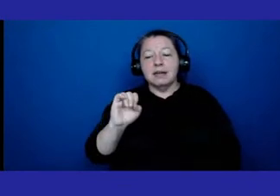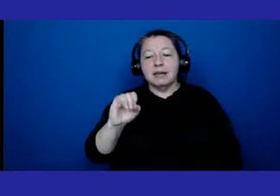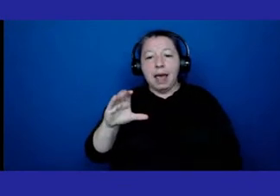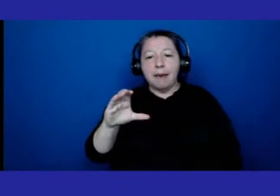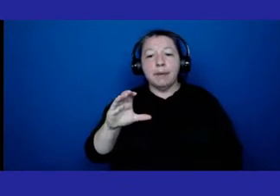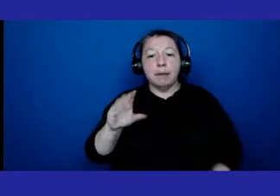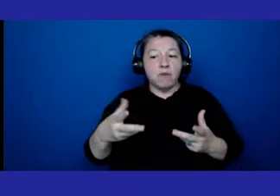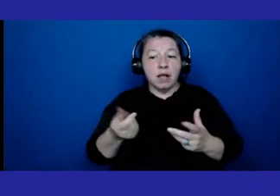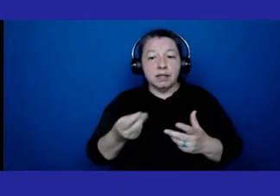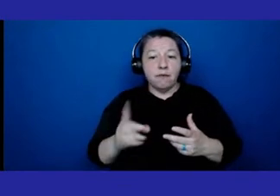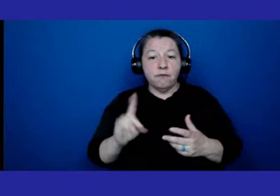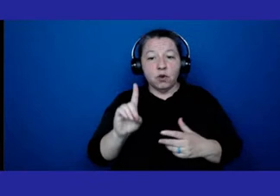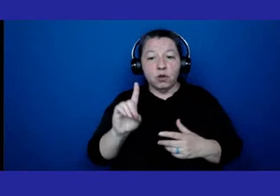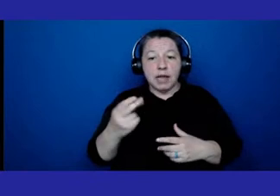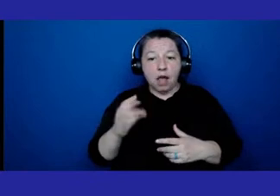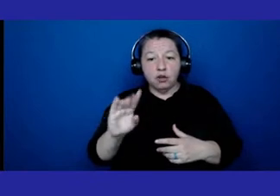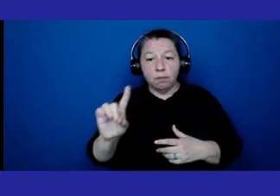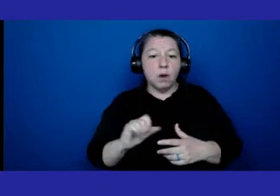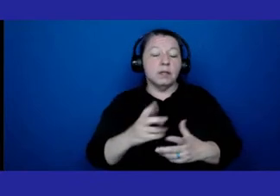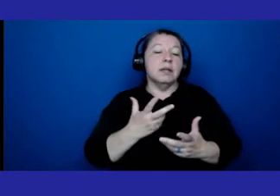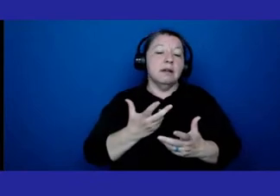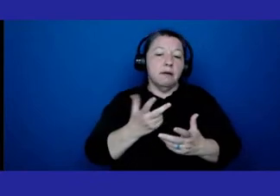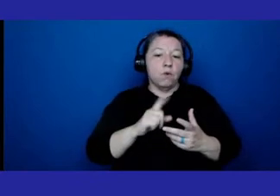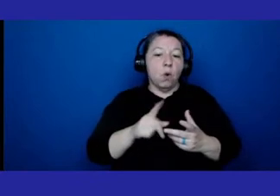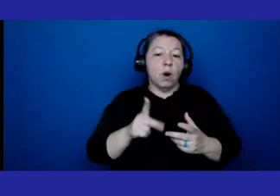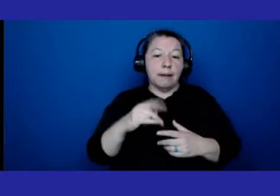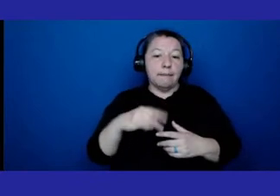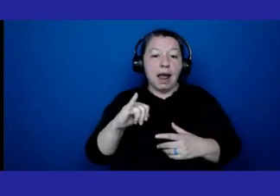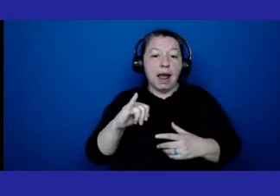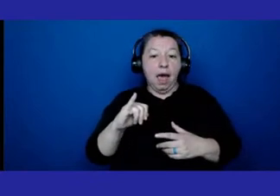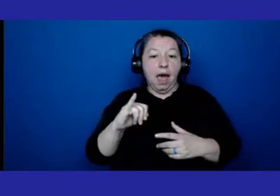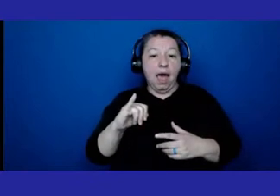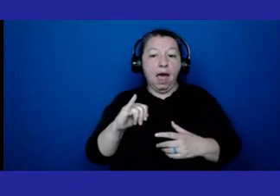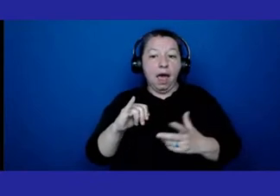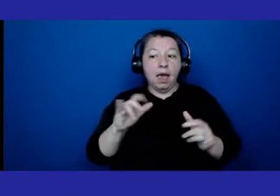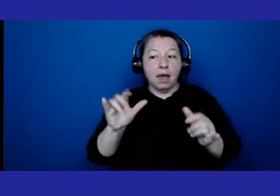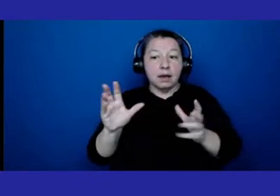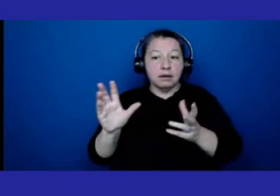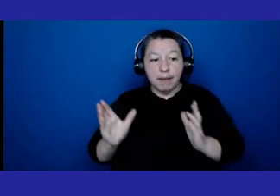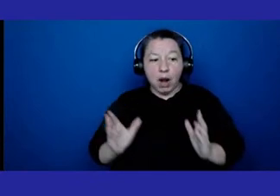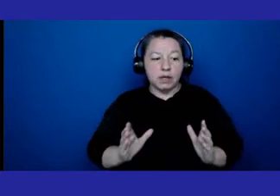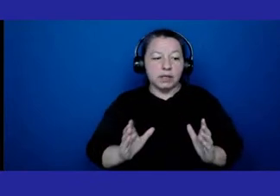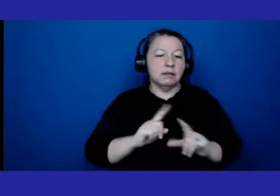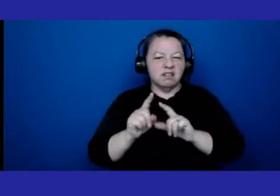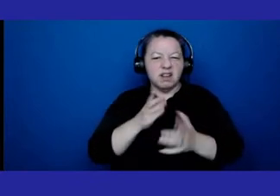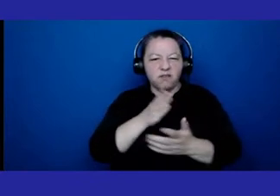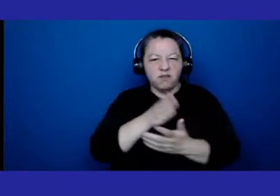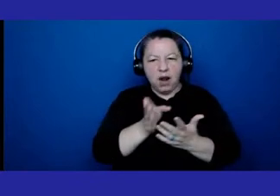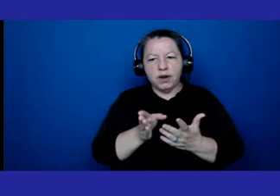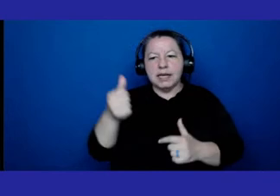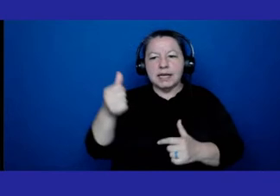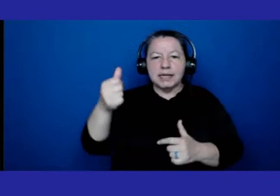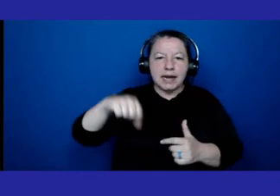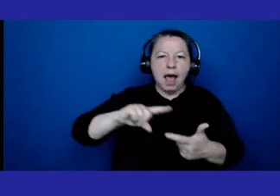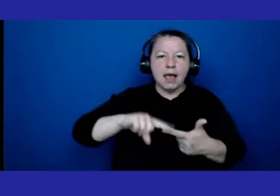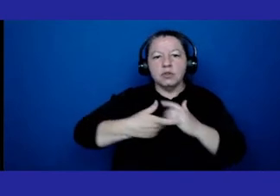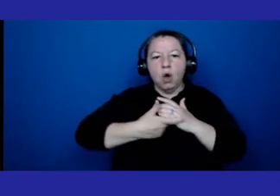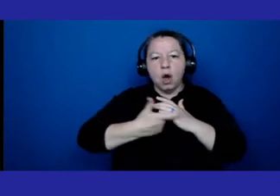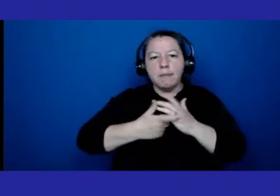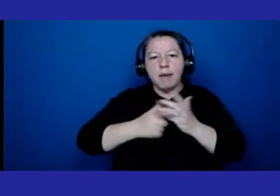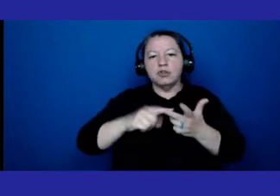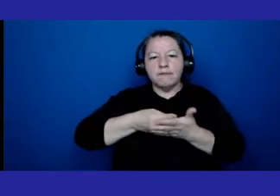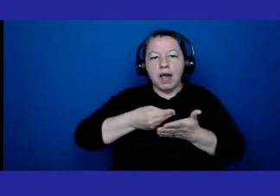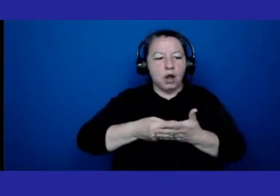allow comparison of key performance metrics in different areas, denials, automation, financial performance. One of them is